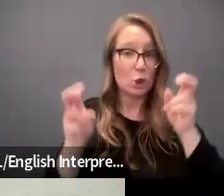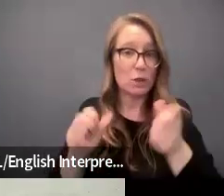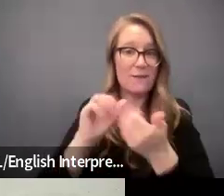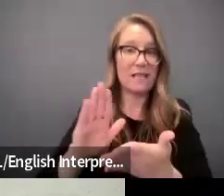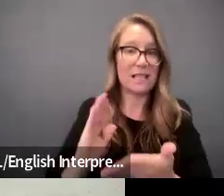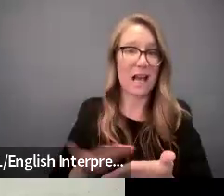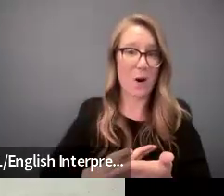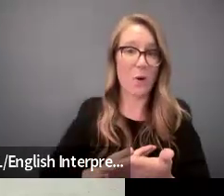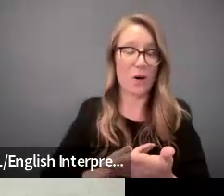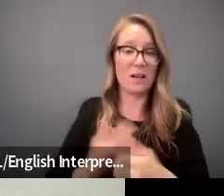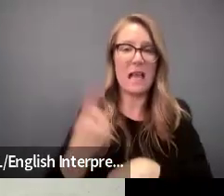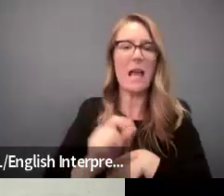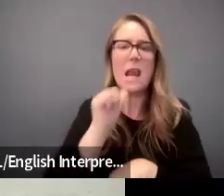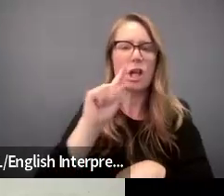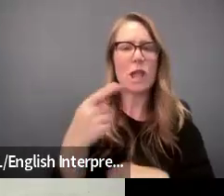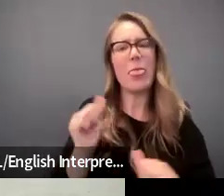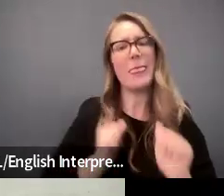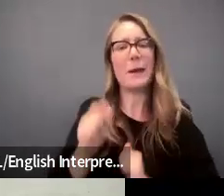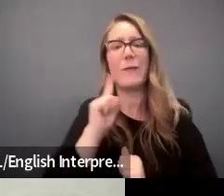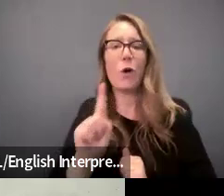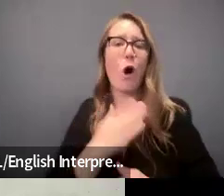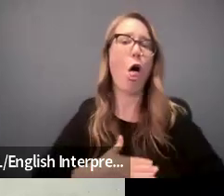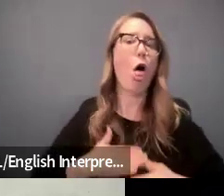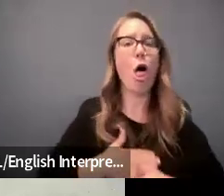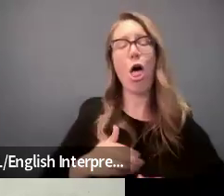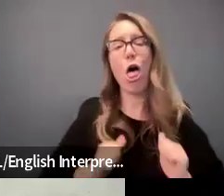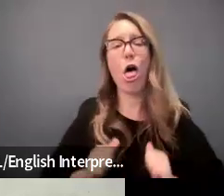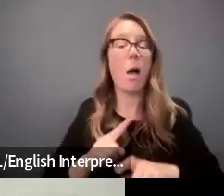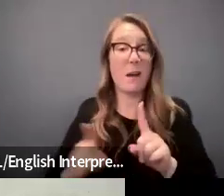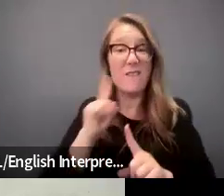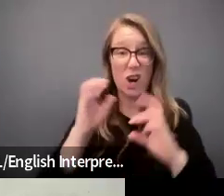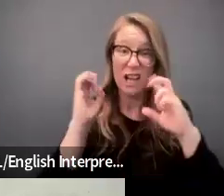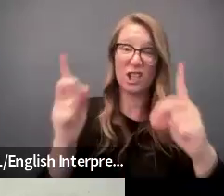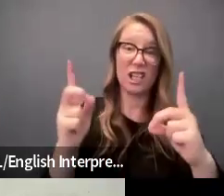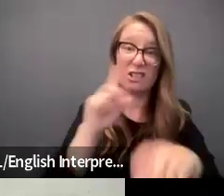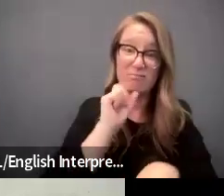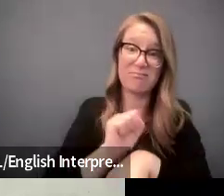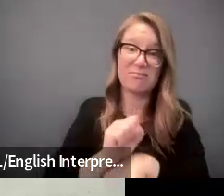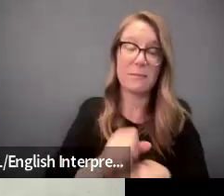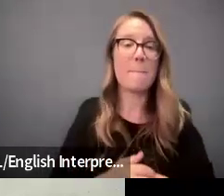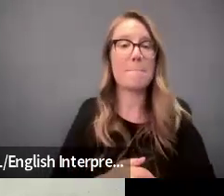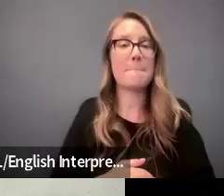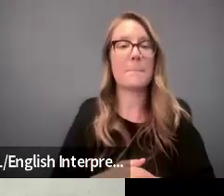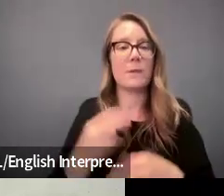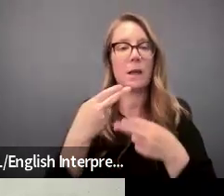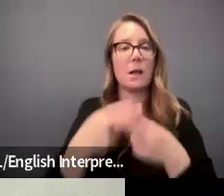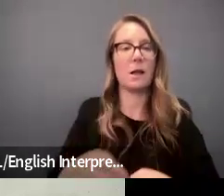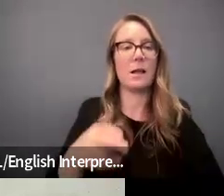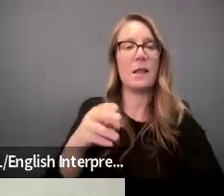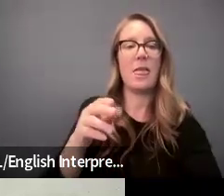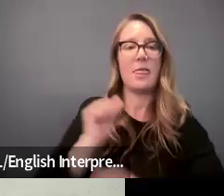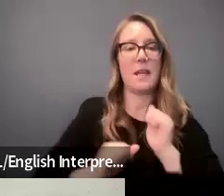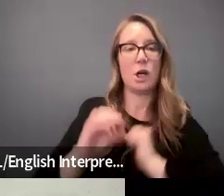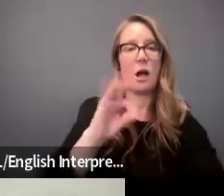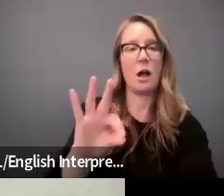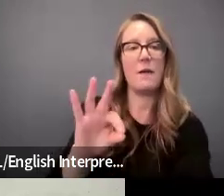our days. So it wasn't theater just for the sake of drama, but really also for the sake of education. And they called it El Teatro del